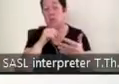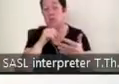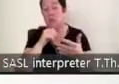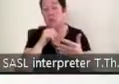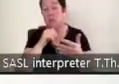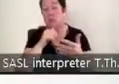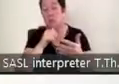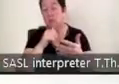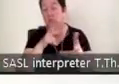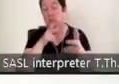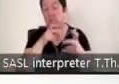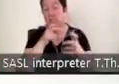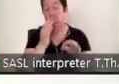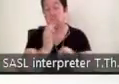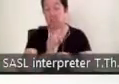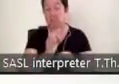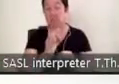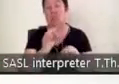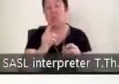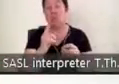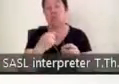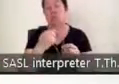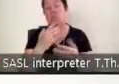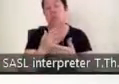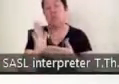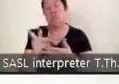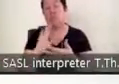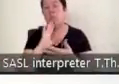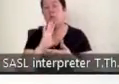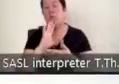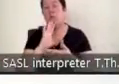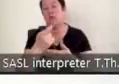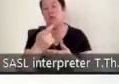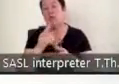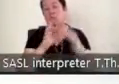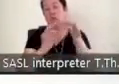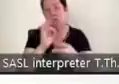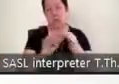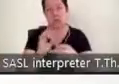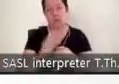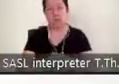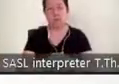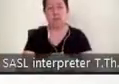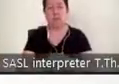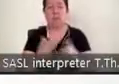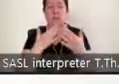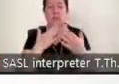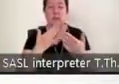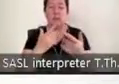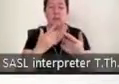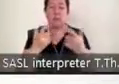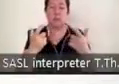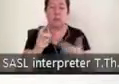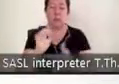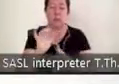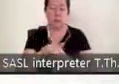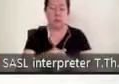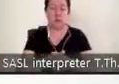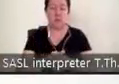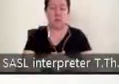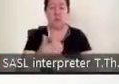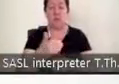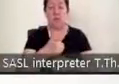for those kind of explanations. Thank you very much for that.